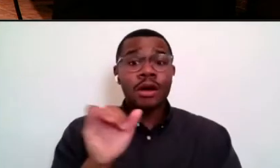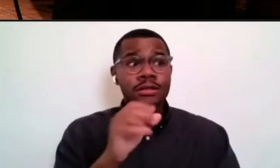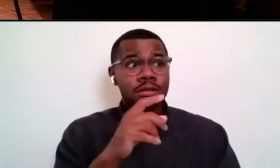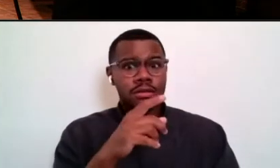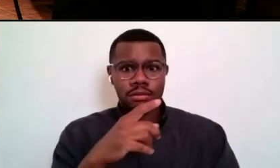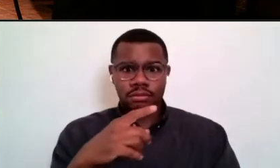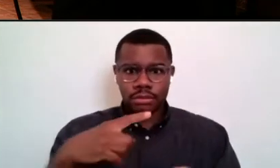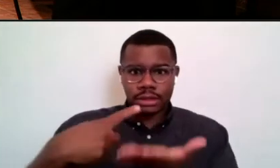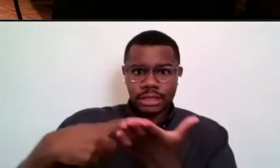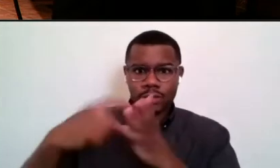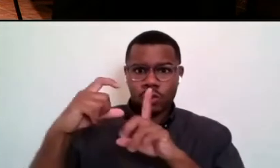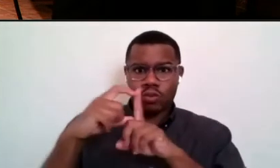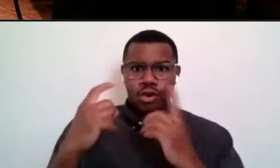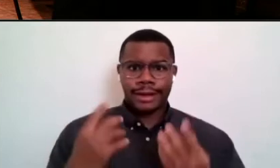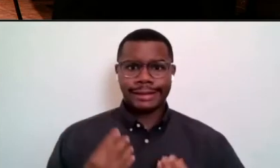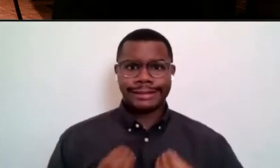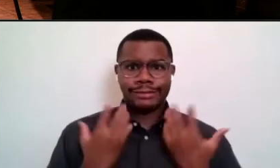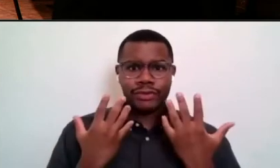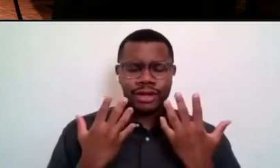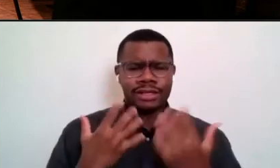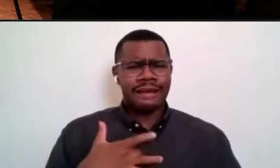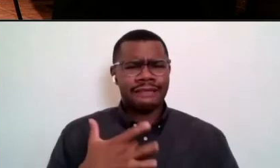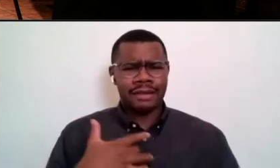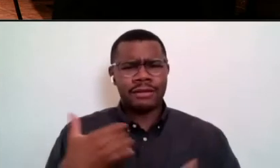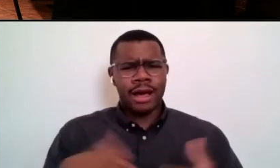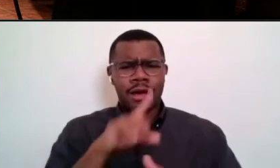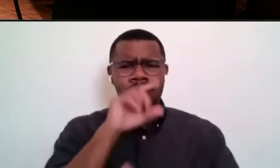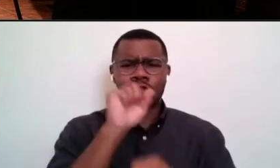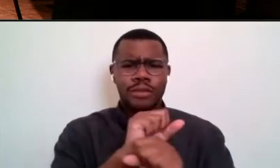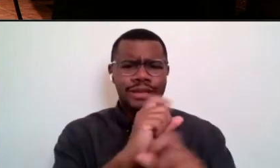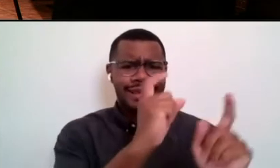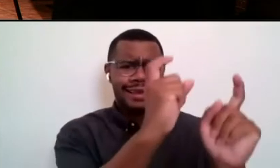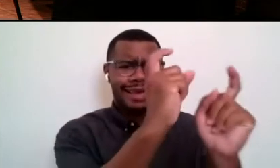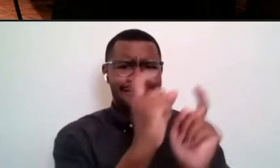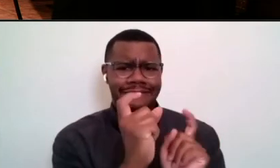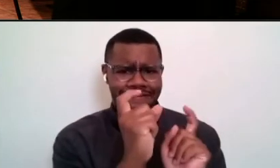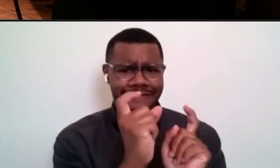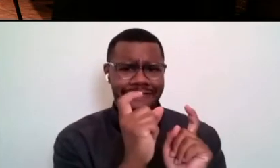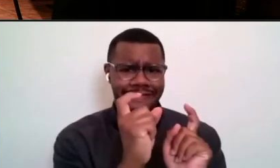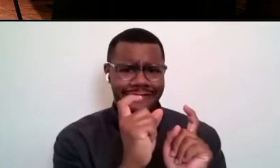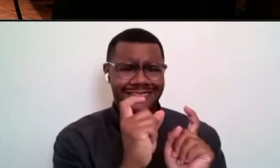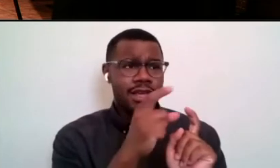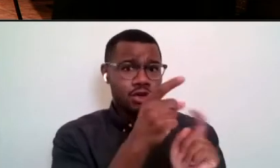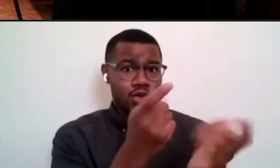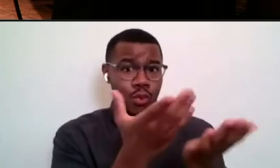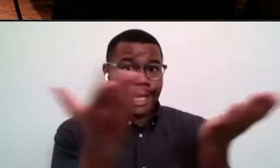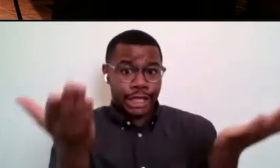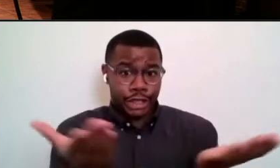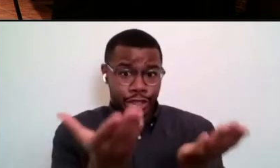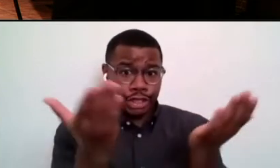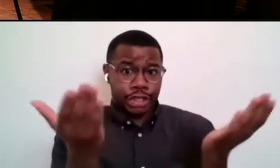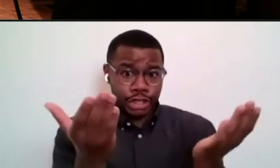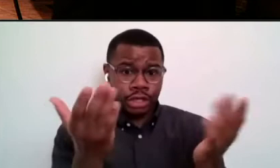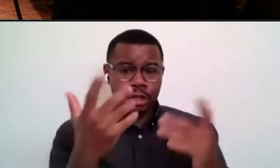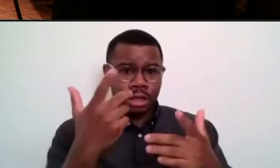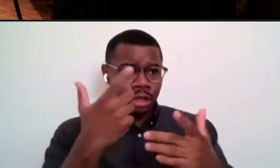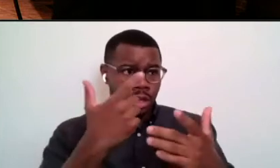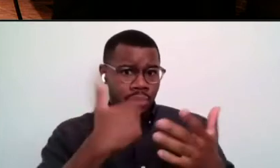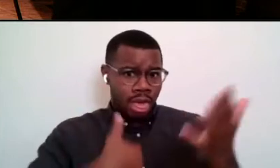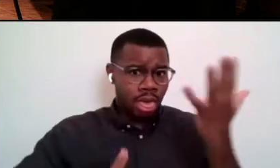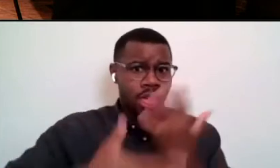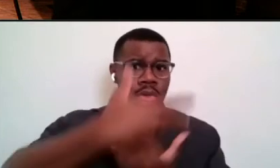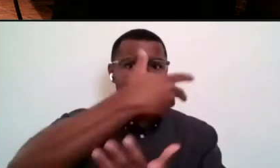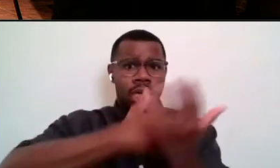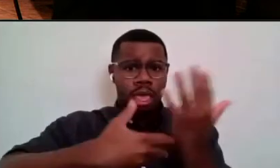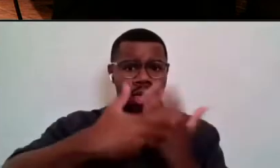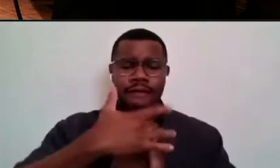It's a real gift to get to be in the presence of all of you all the time and the constant reminder of all the incredible things